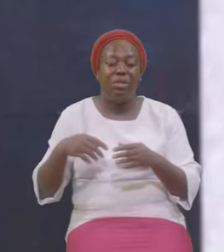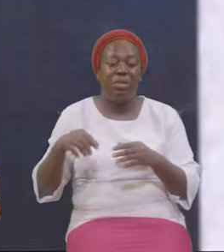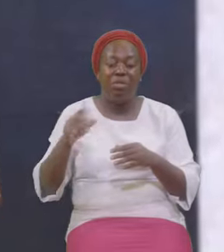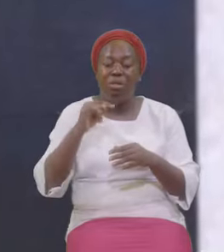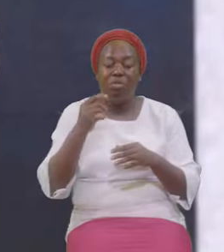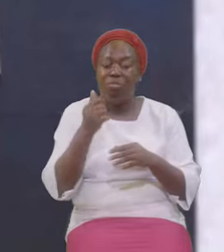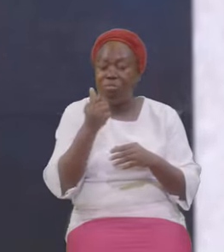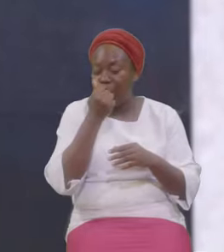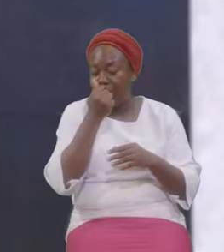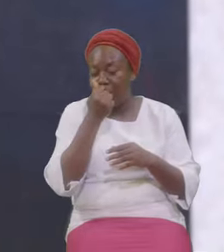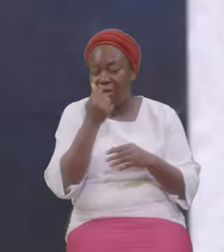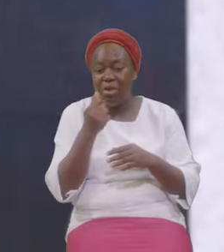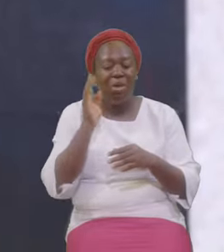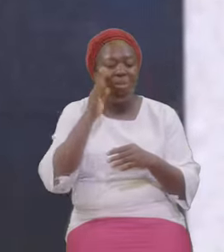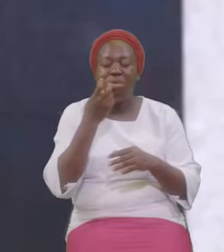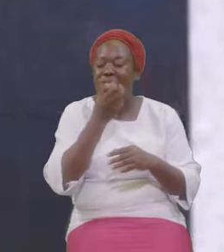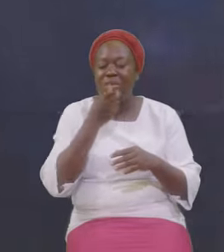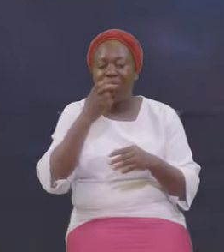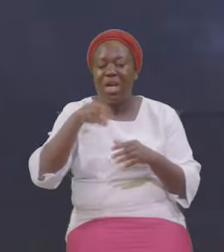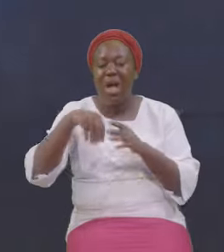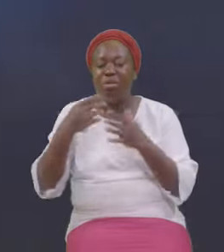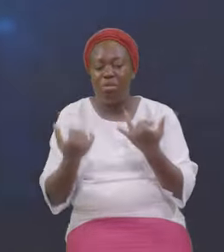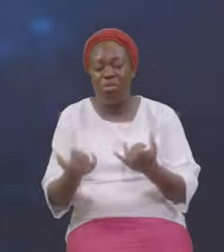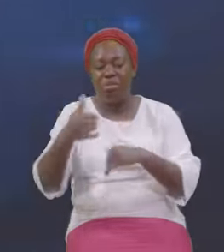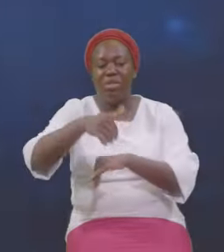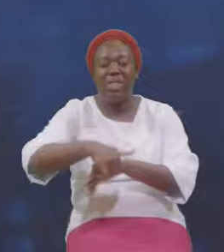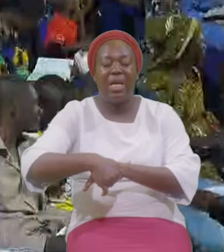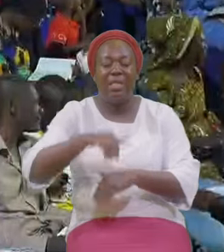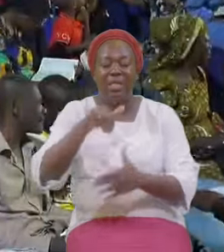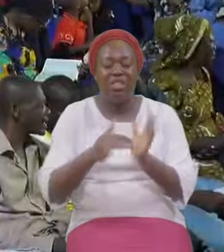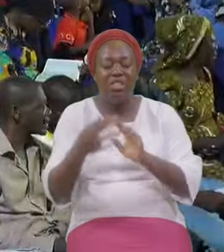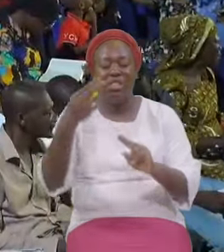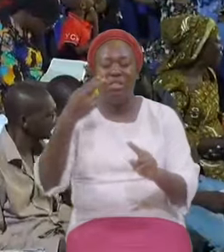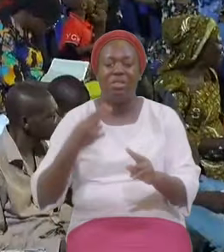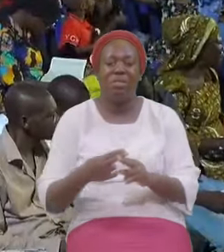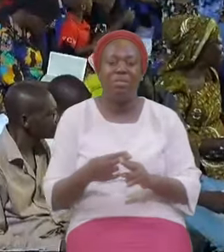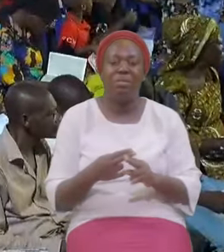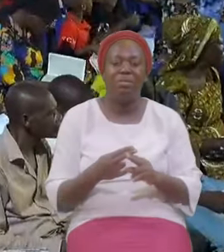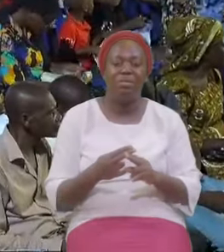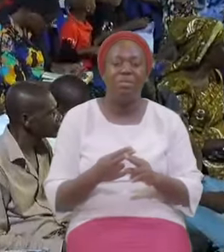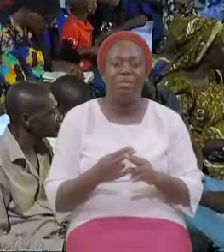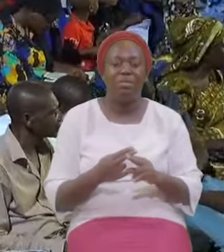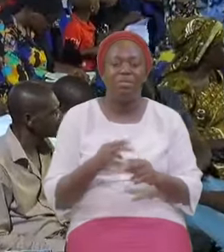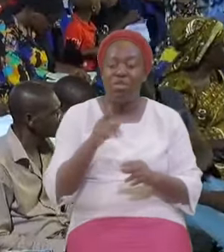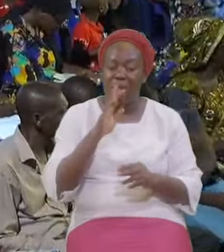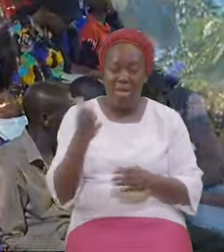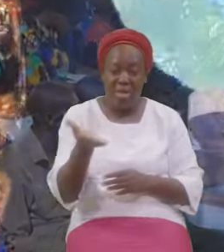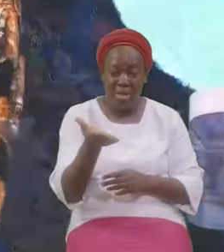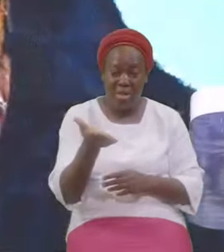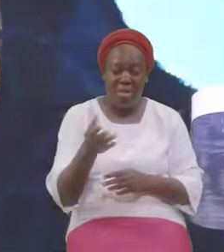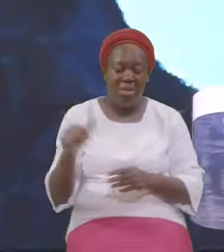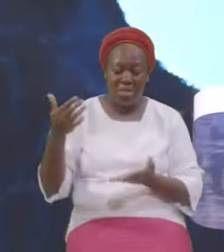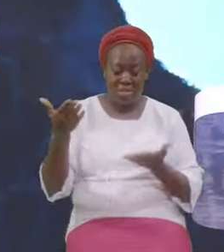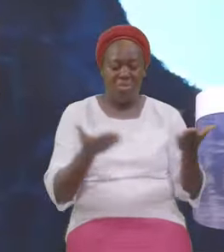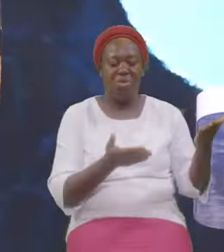dumb tongues will speak out tonight in Jesus' name. Yeah. You are there. They brought you in